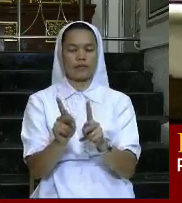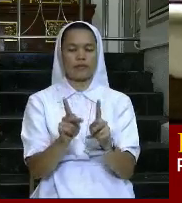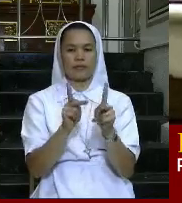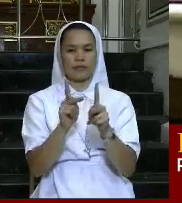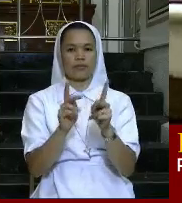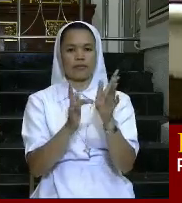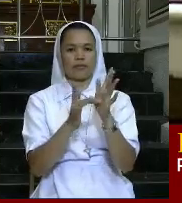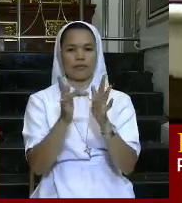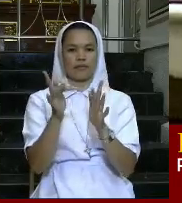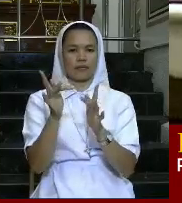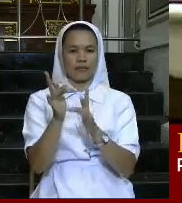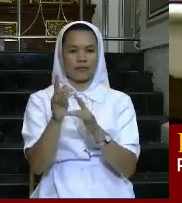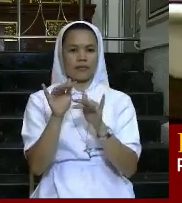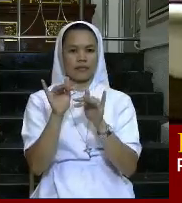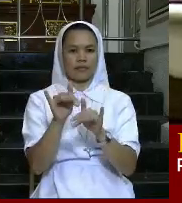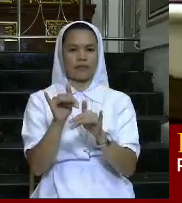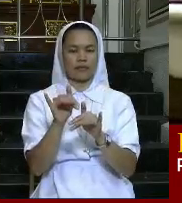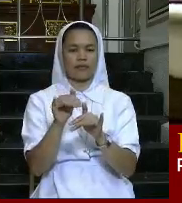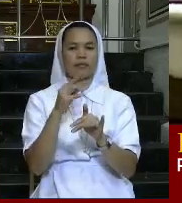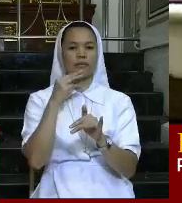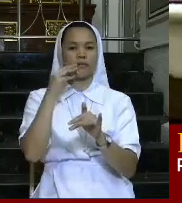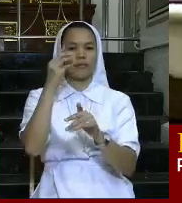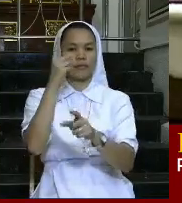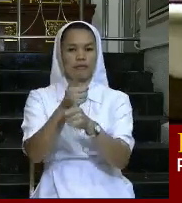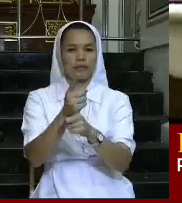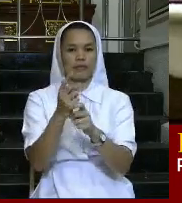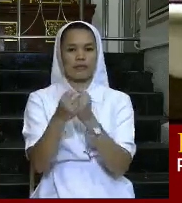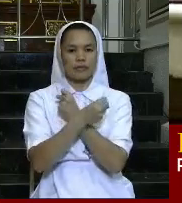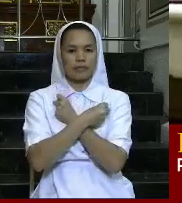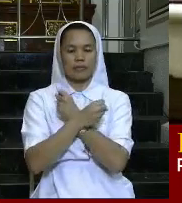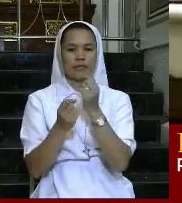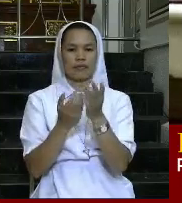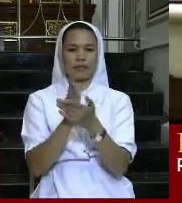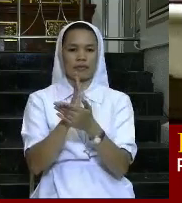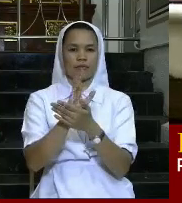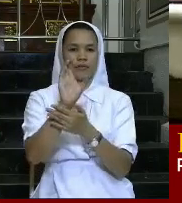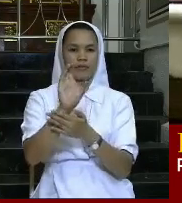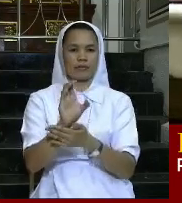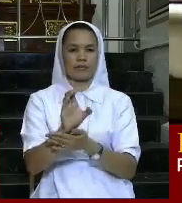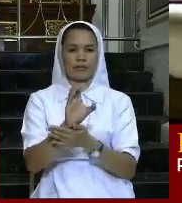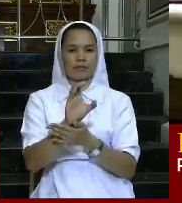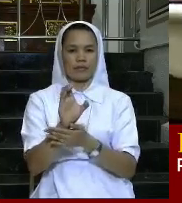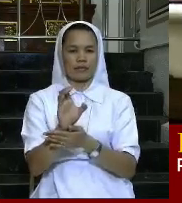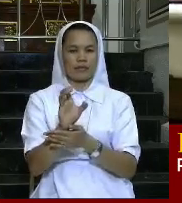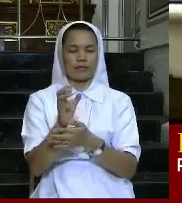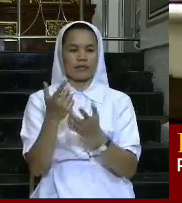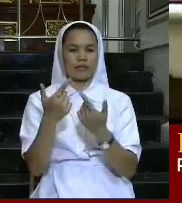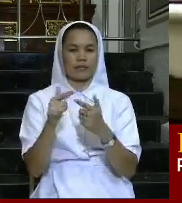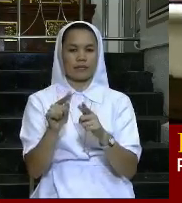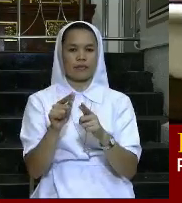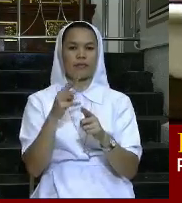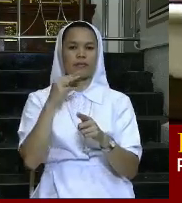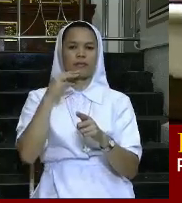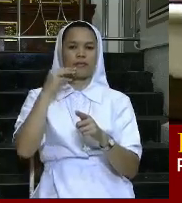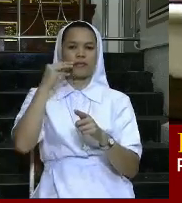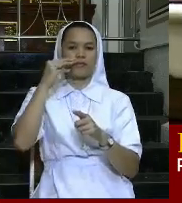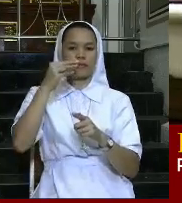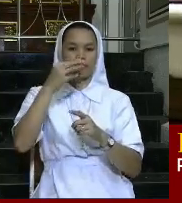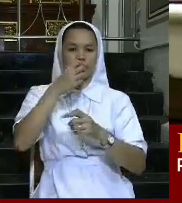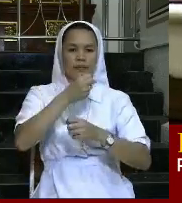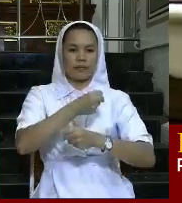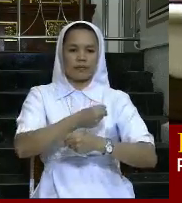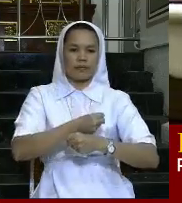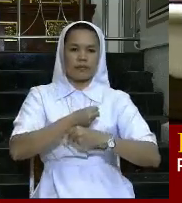Jesus gave us the message of true love through the cross. Let us share the message of sacrificial